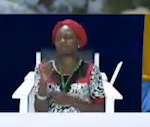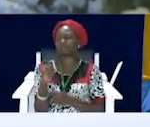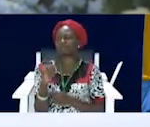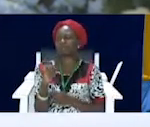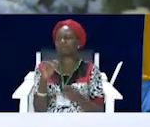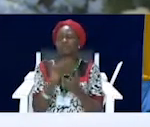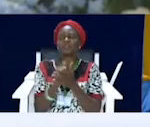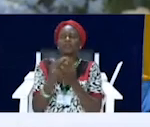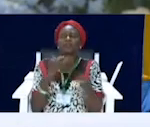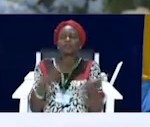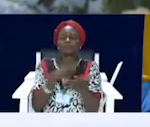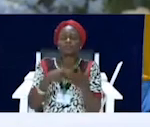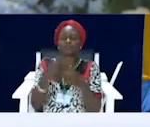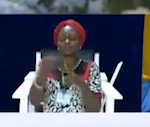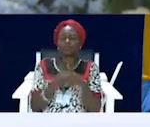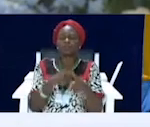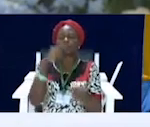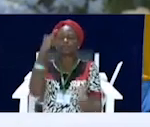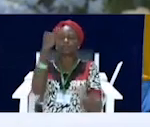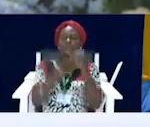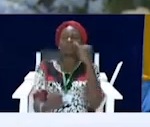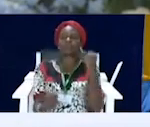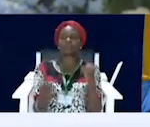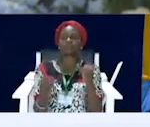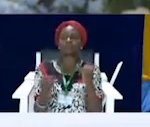that before this month is over,